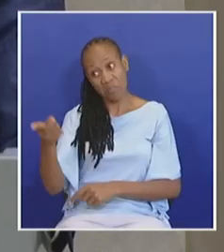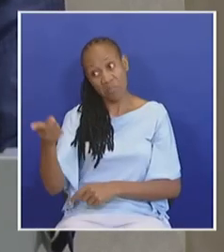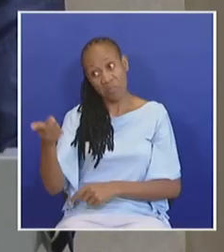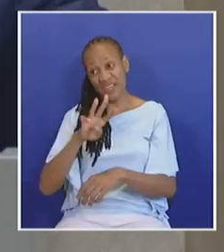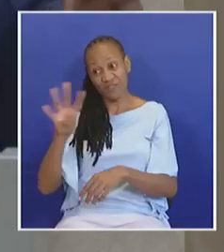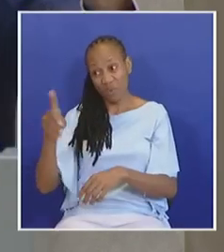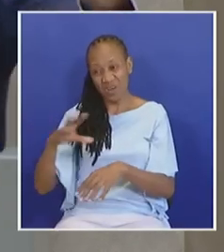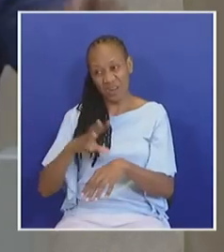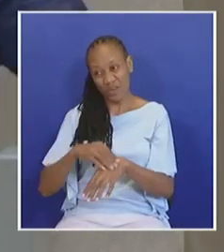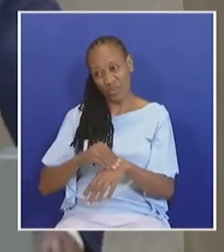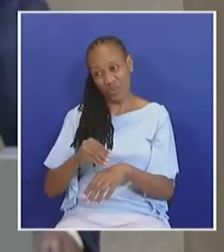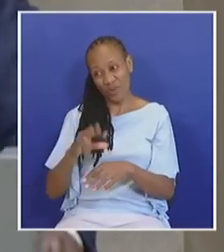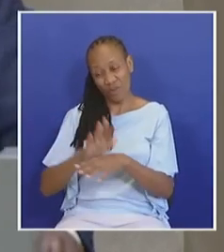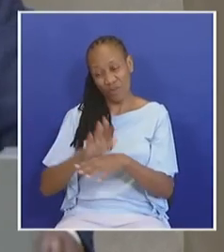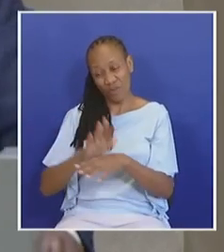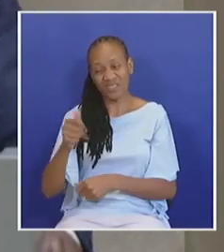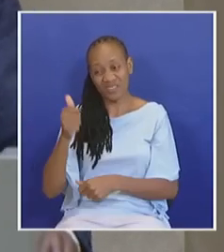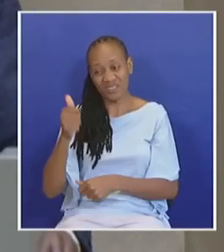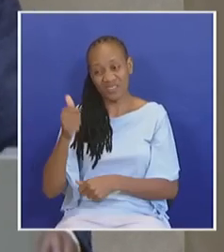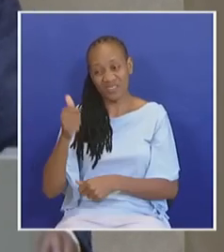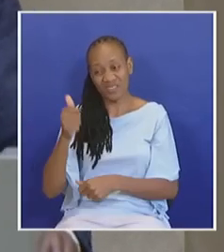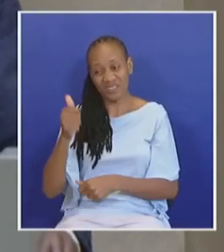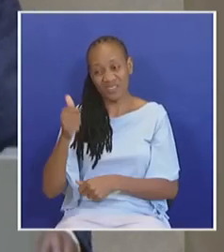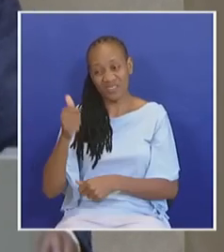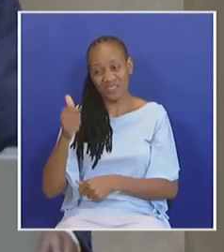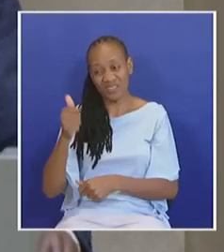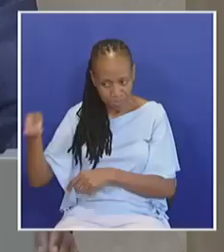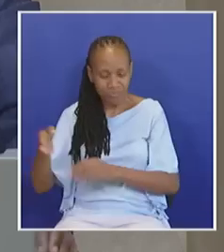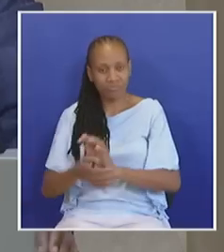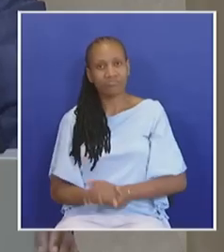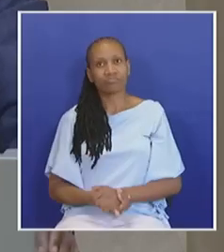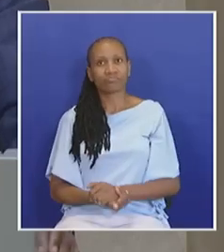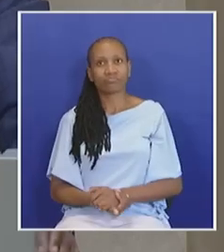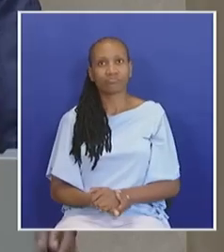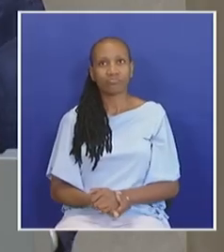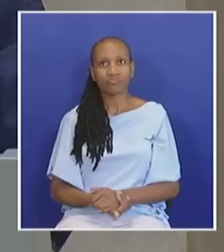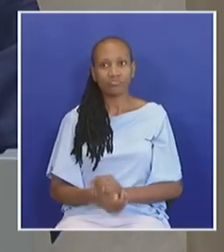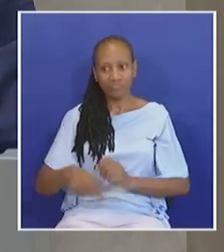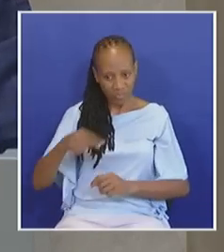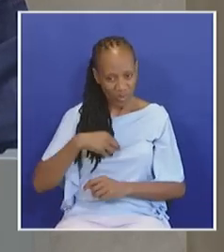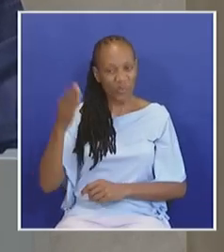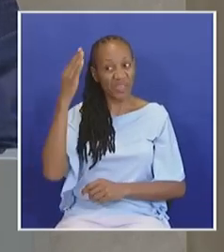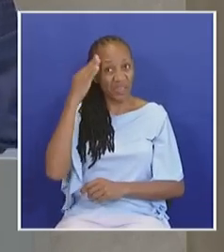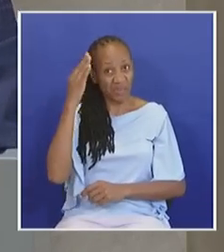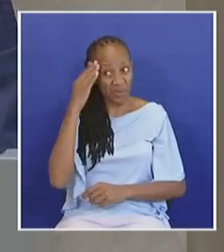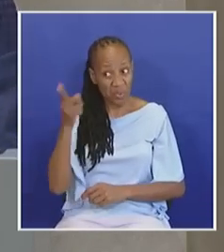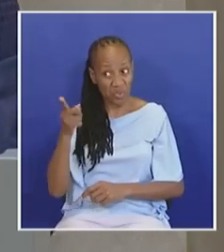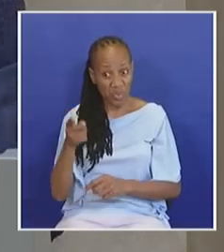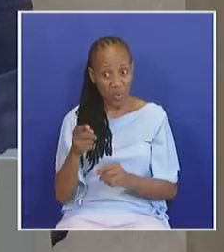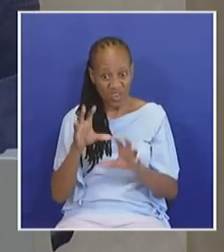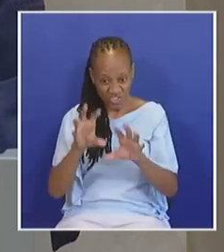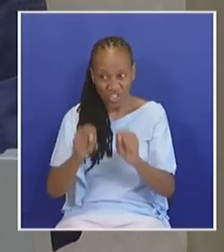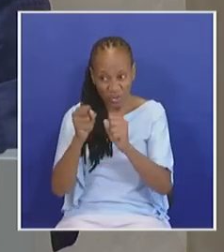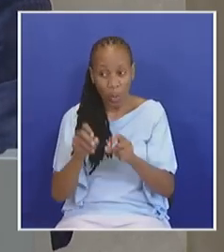there. I must also indicate, even the pledge that you are coming up, we know you are very much opportunistic.